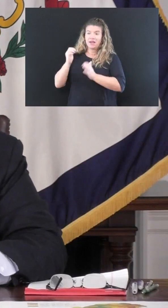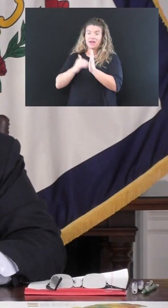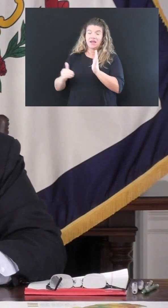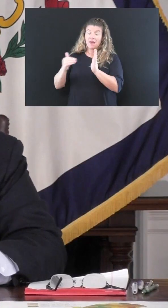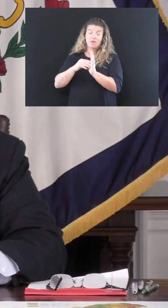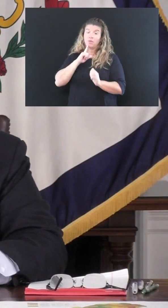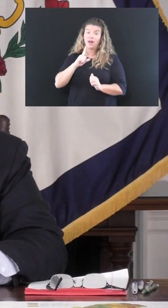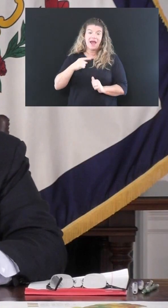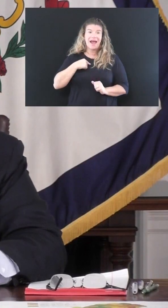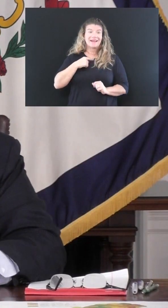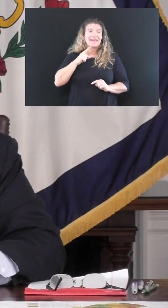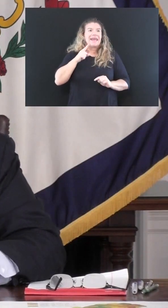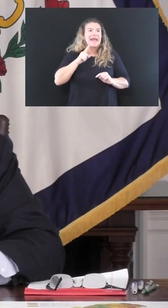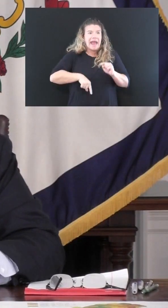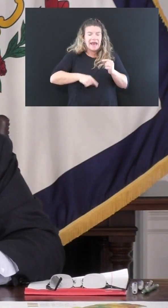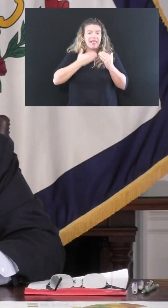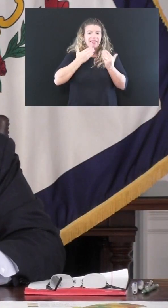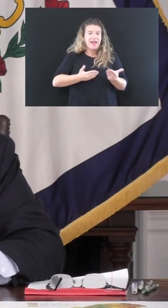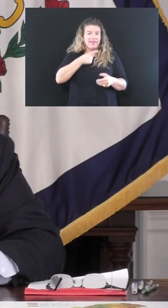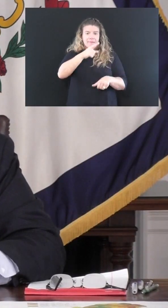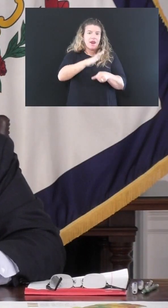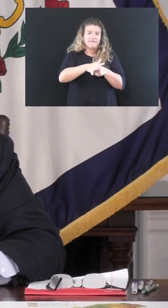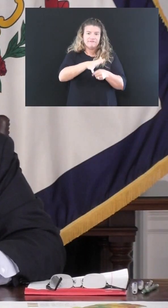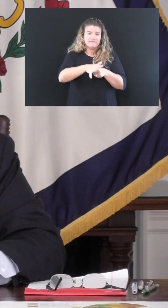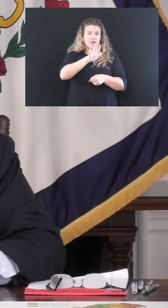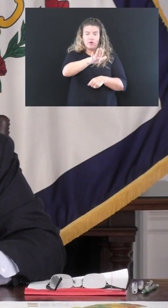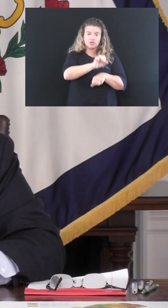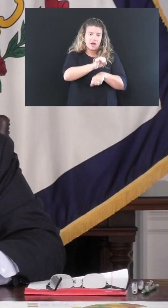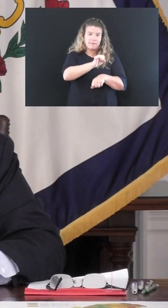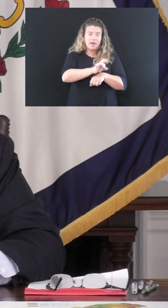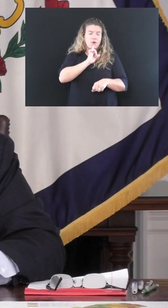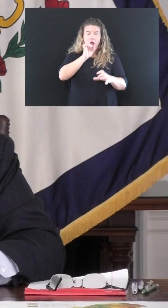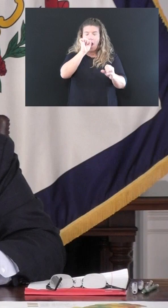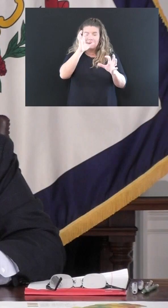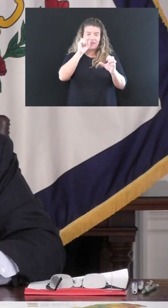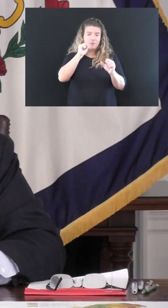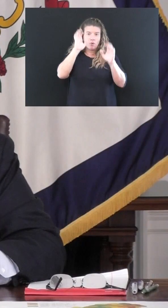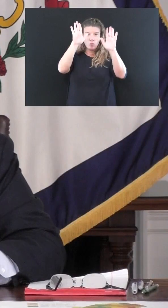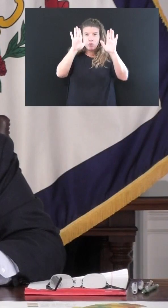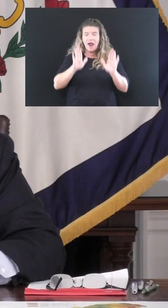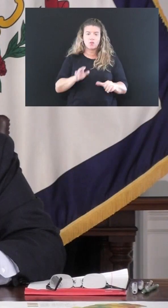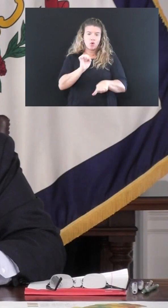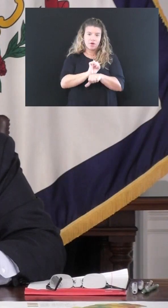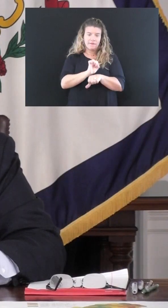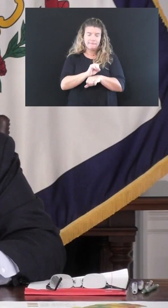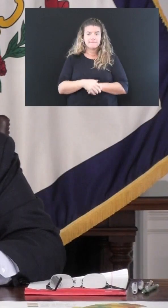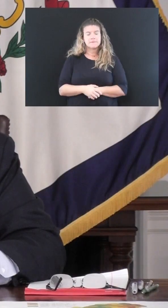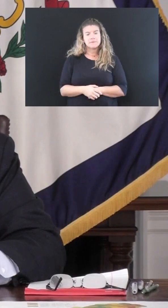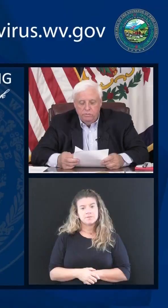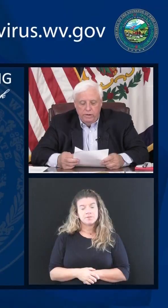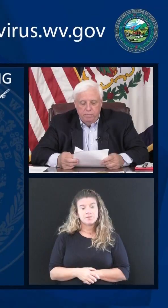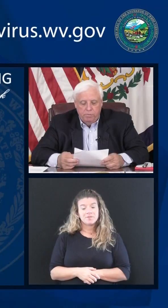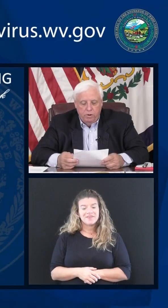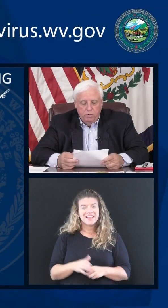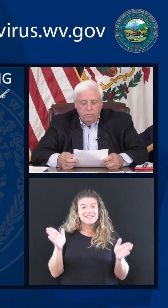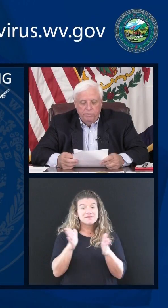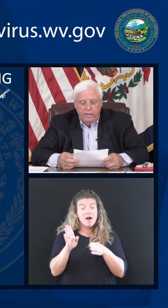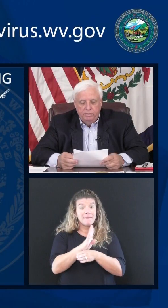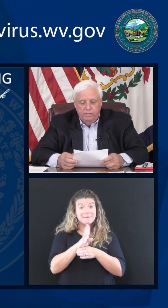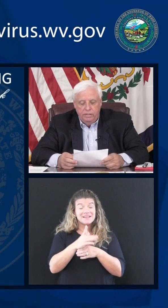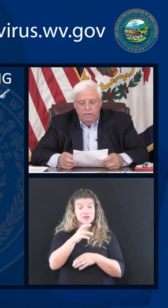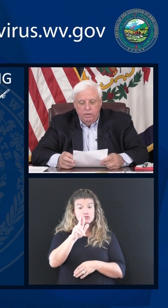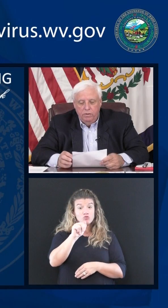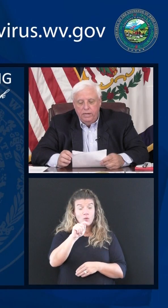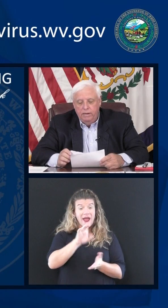never thank the National Guard enough. They're unbelievable. Just great work. From our small business grant program, we've